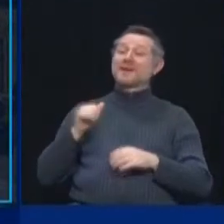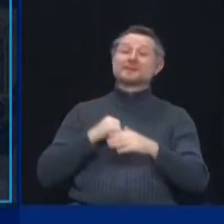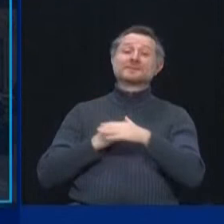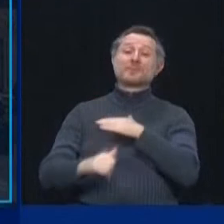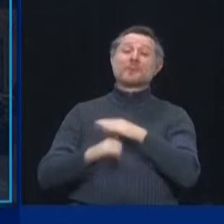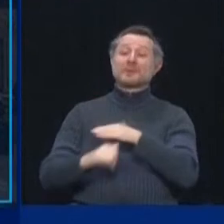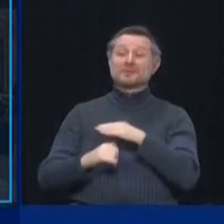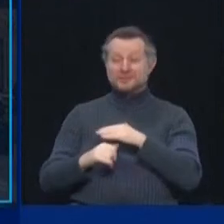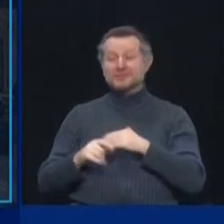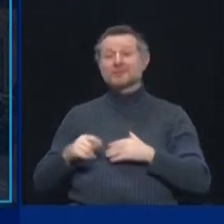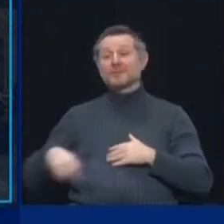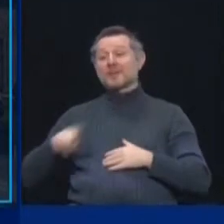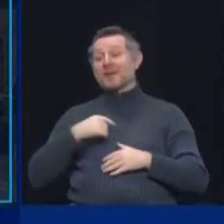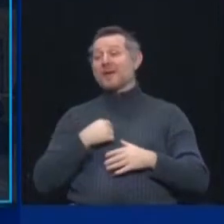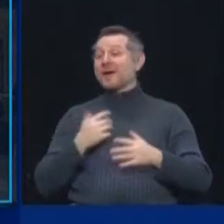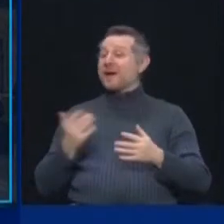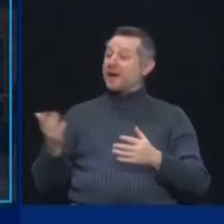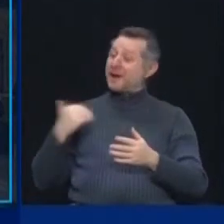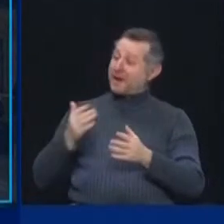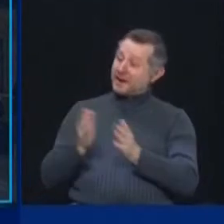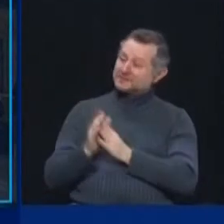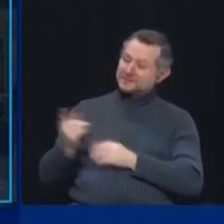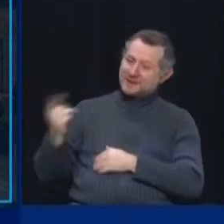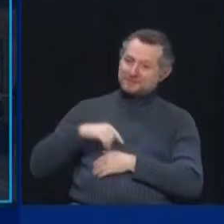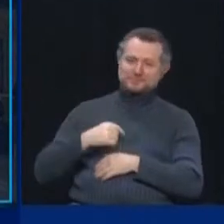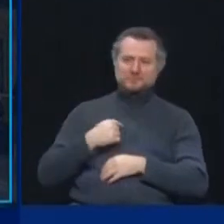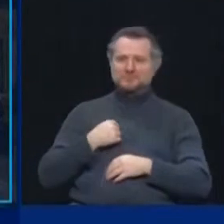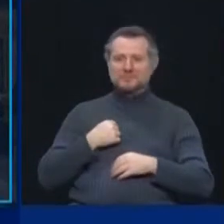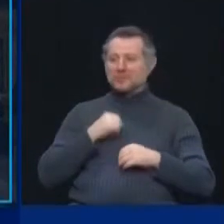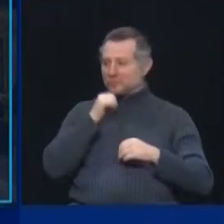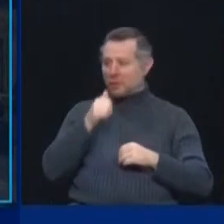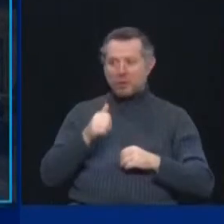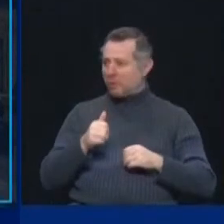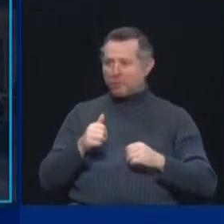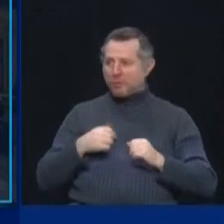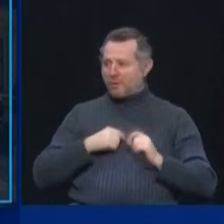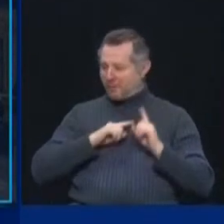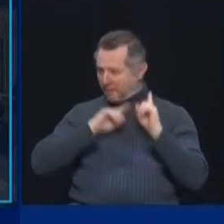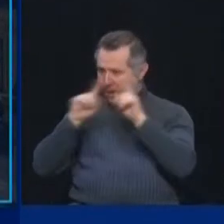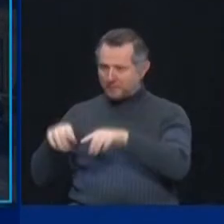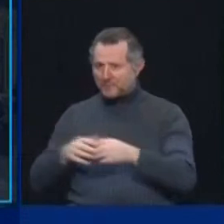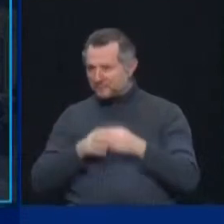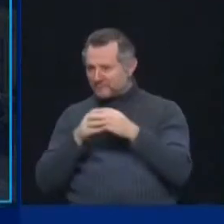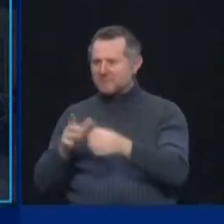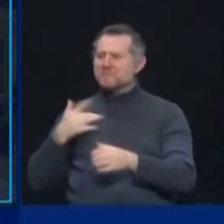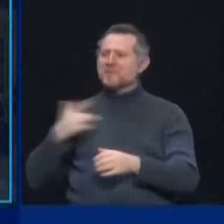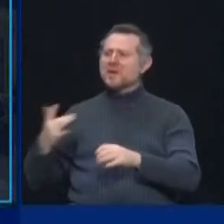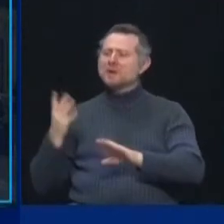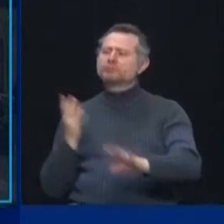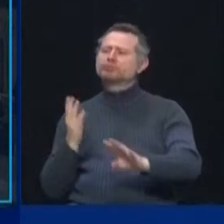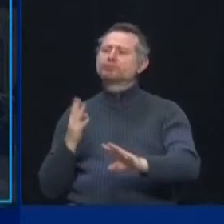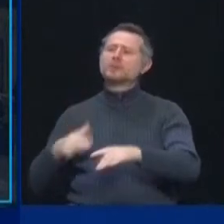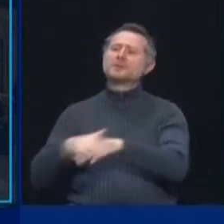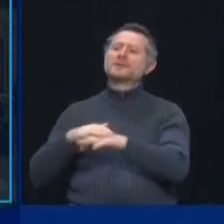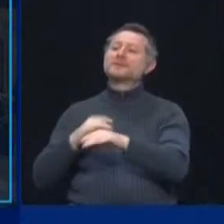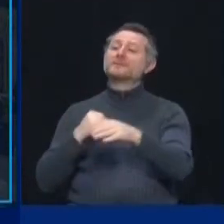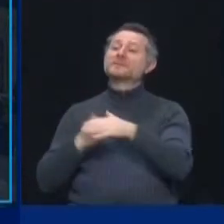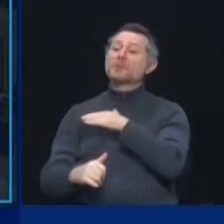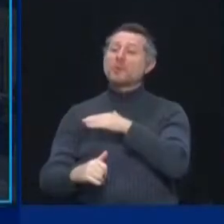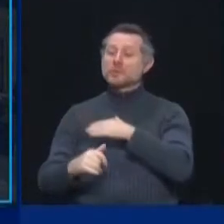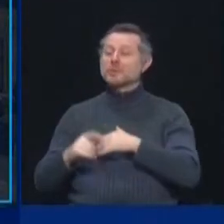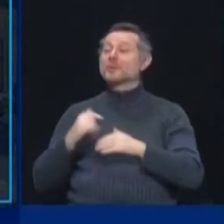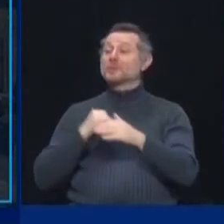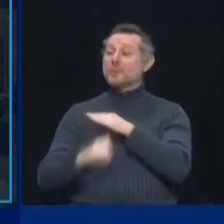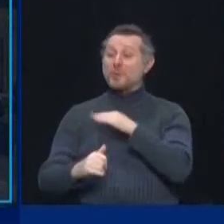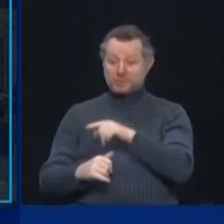come to us to get a vaccine, we'll come to you. We'll find you where you are. You're going to get on the subway, you're going to take a